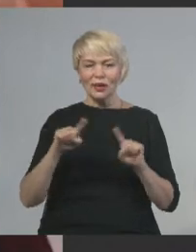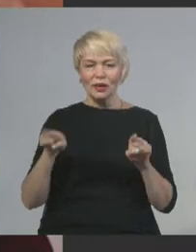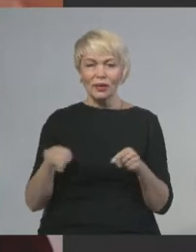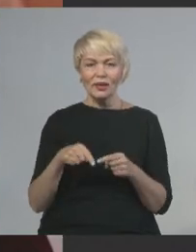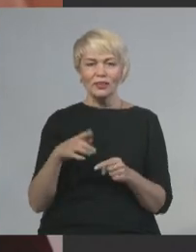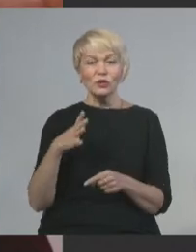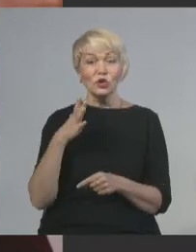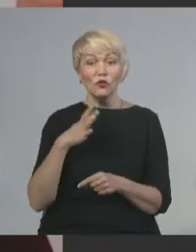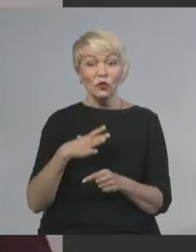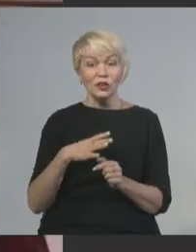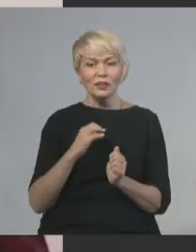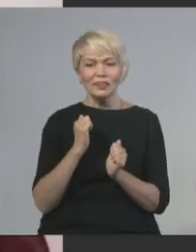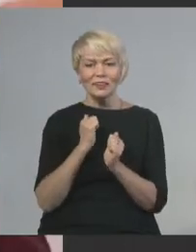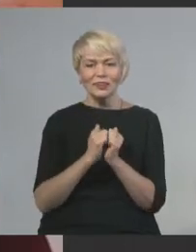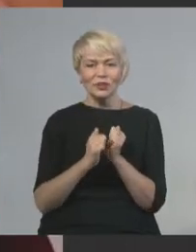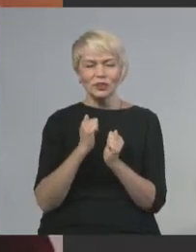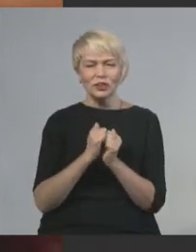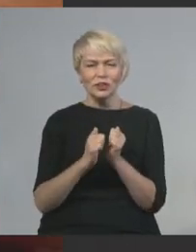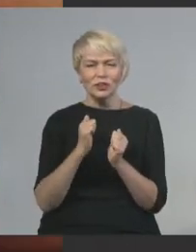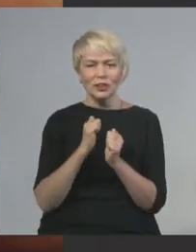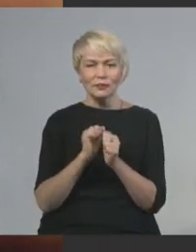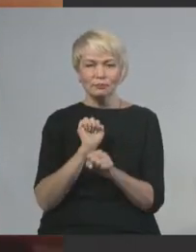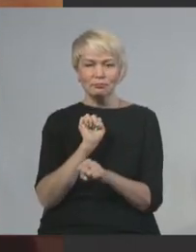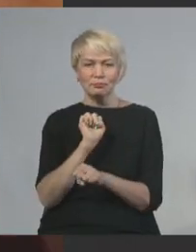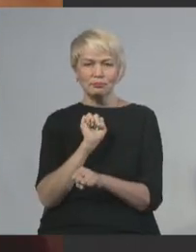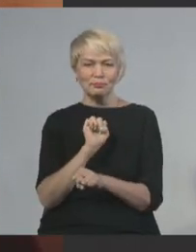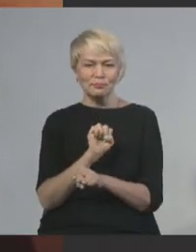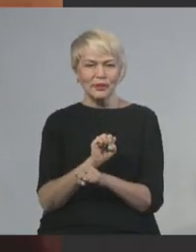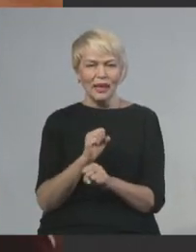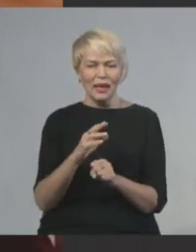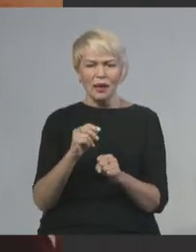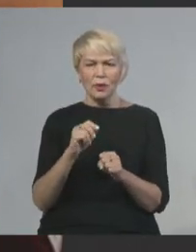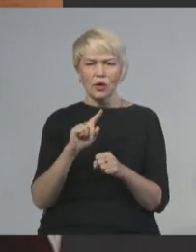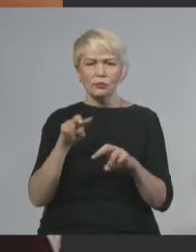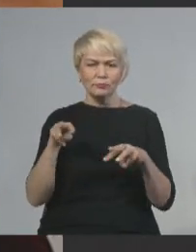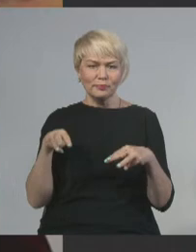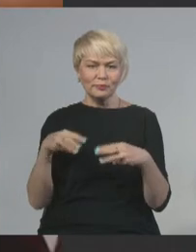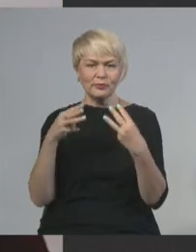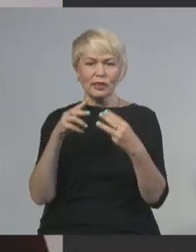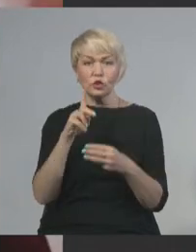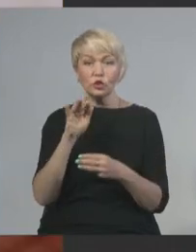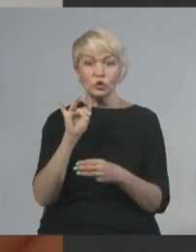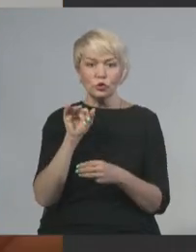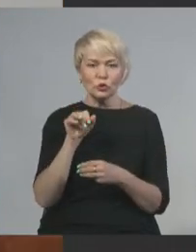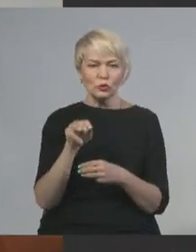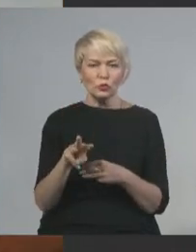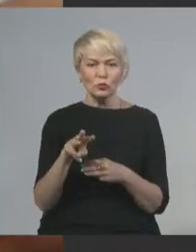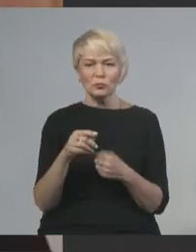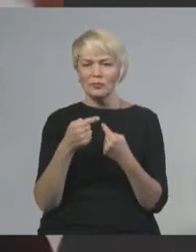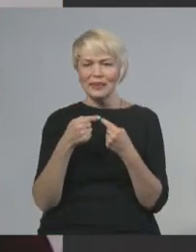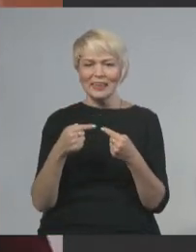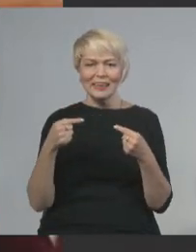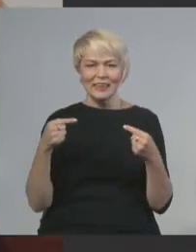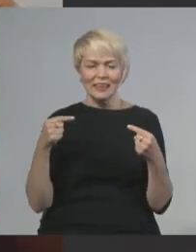of course you can do a zoom or any other you know video